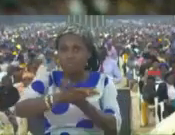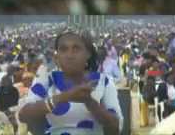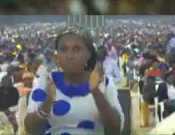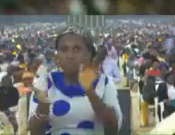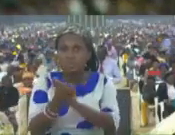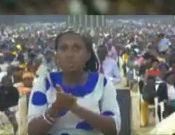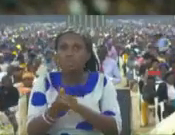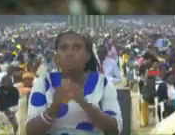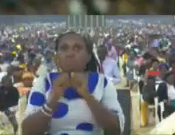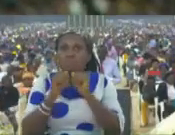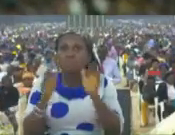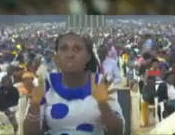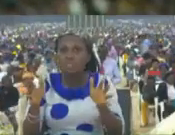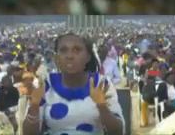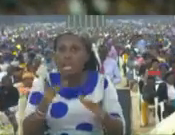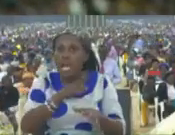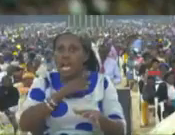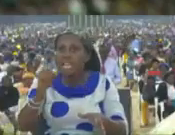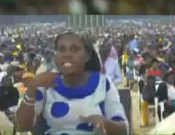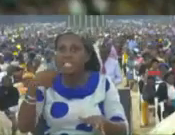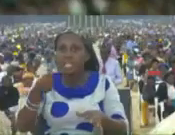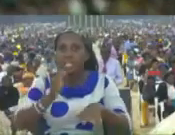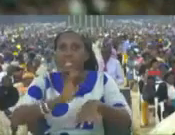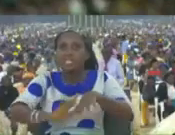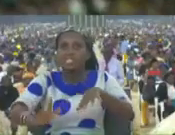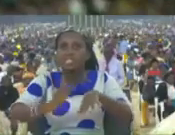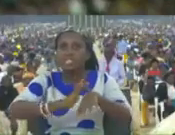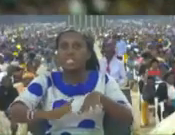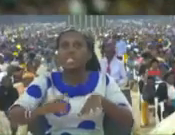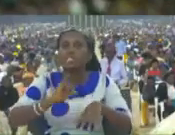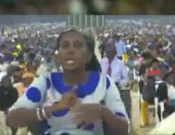who said, "Naked I came."